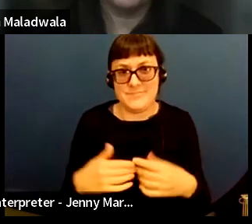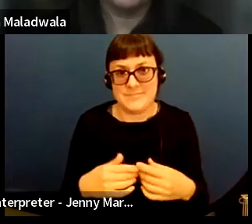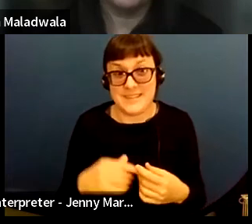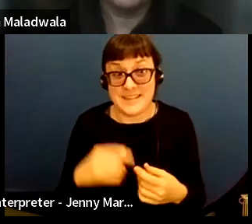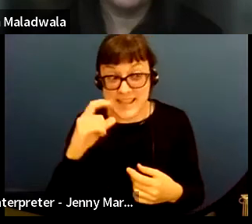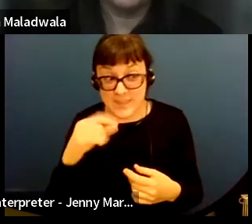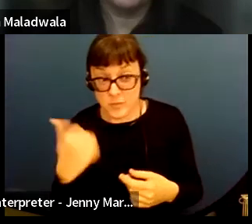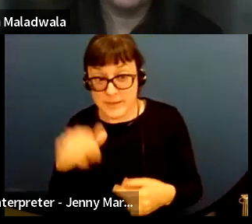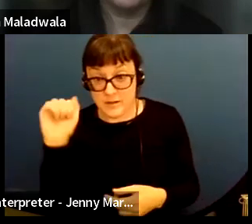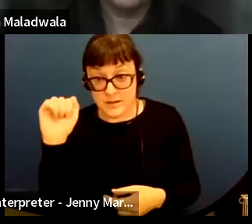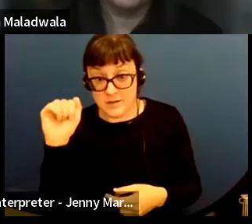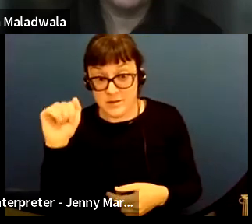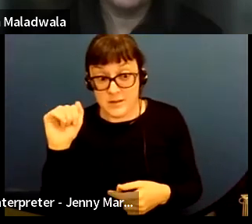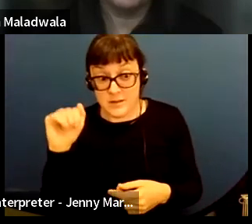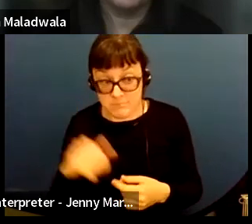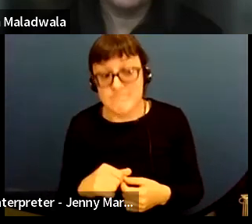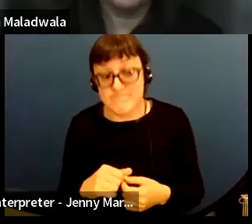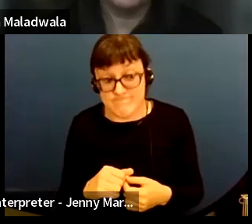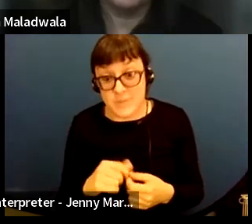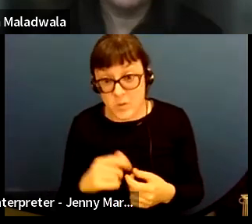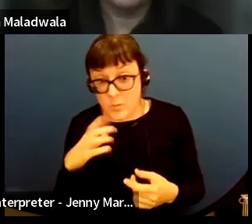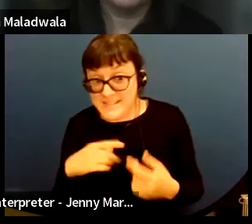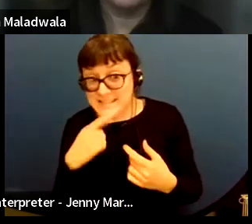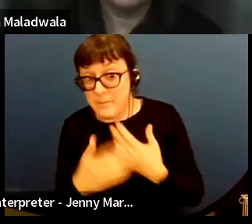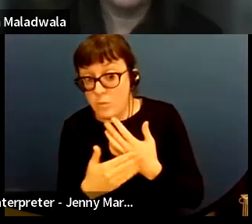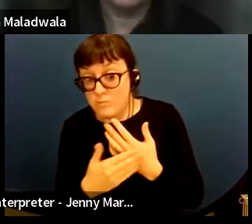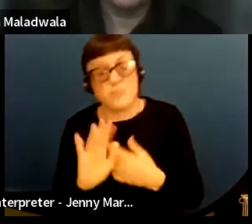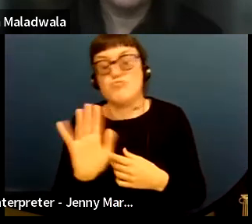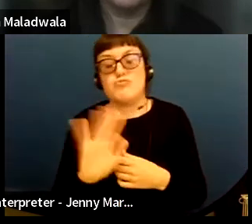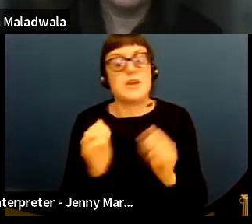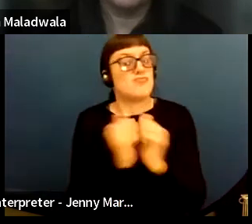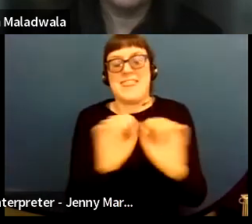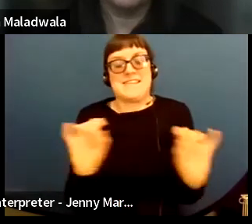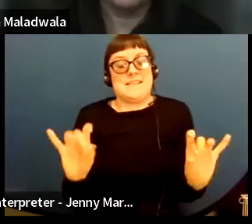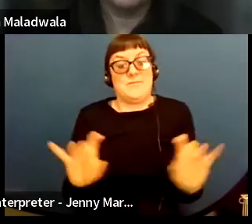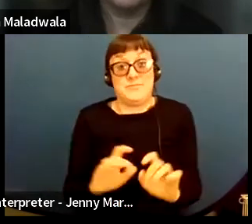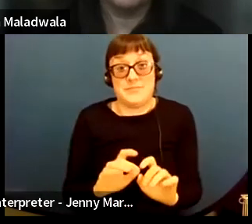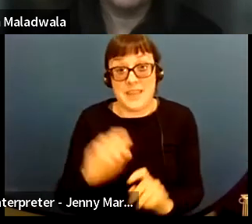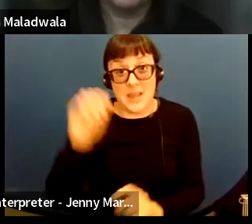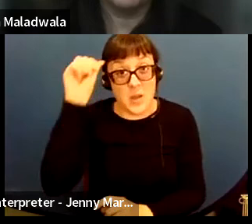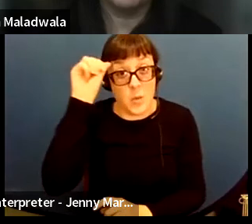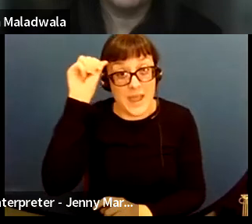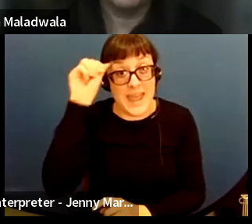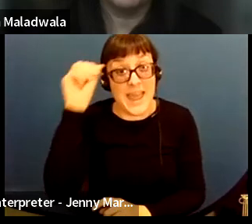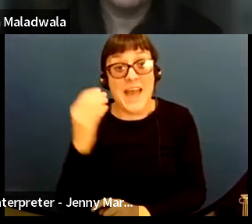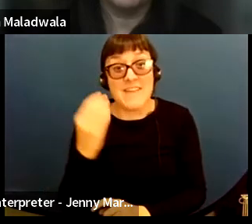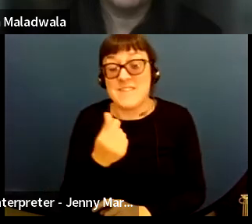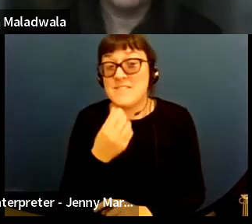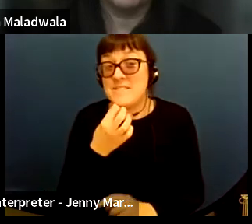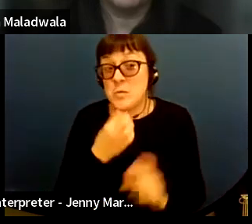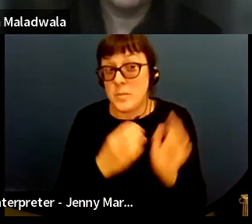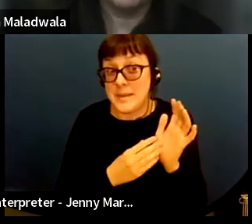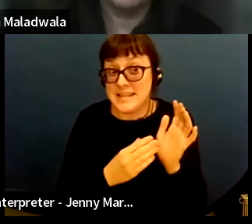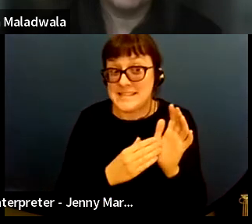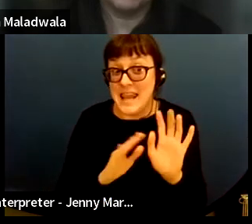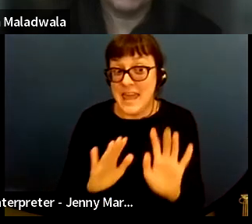away? Or do you want to say something else? Or is no. Okay. I'm aware we've got a couple of minutes left,